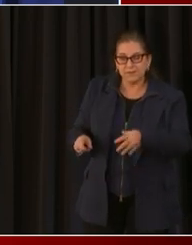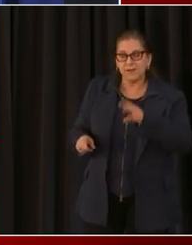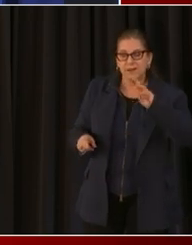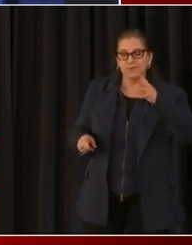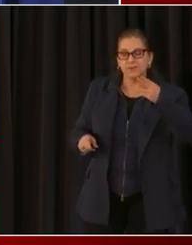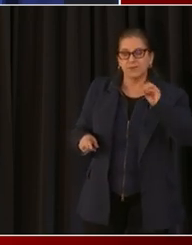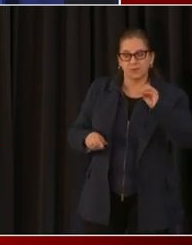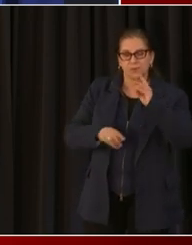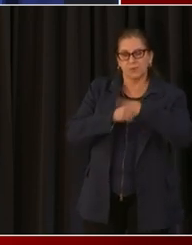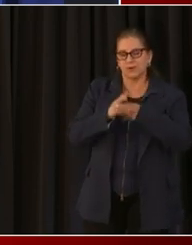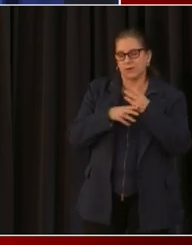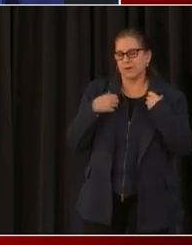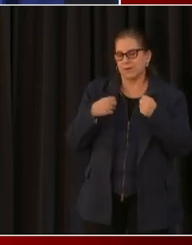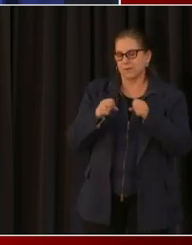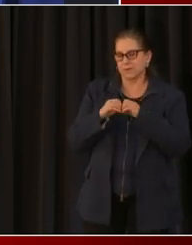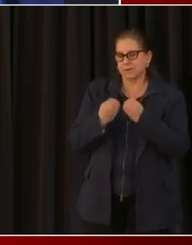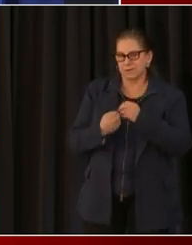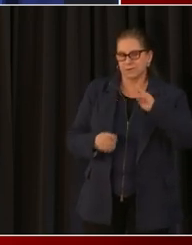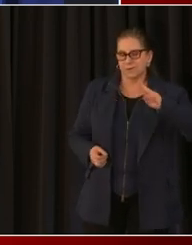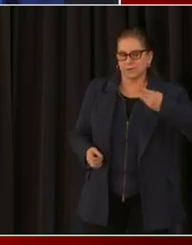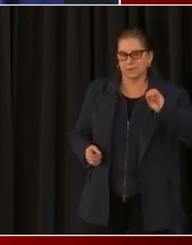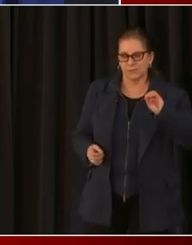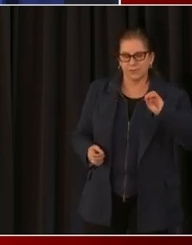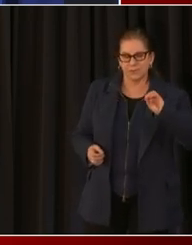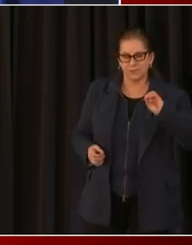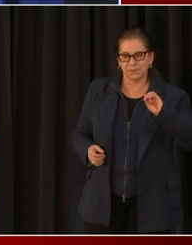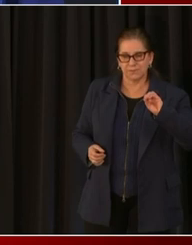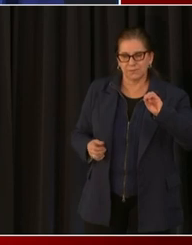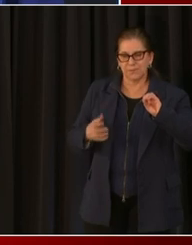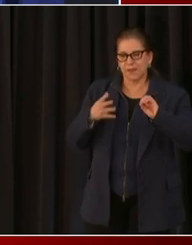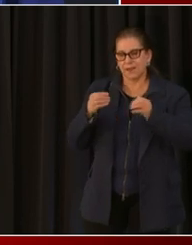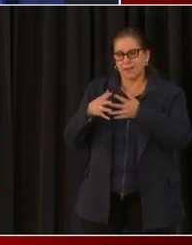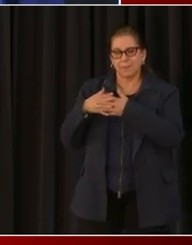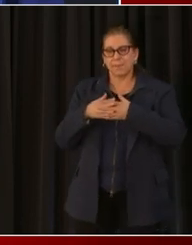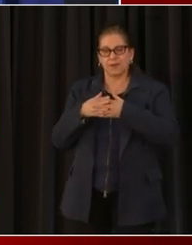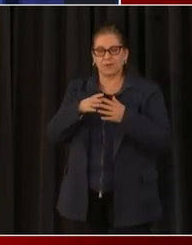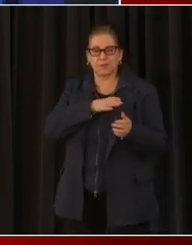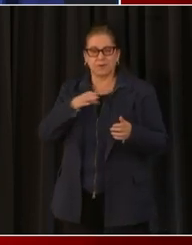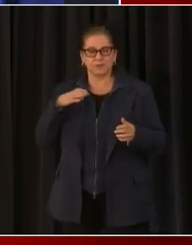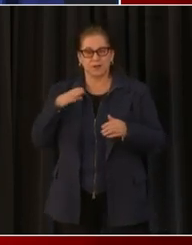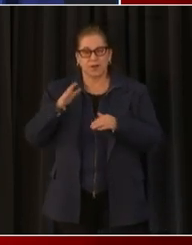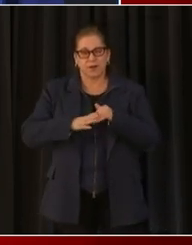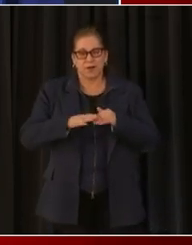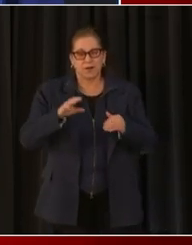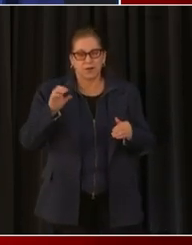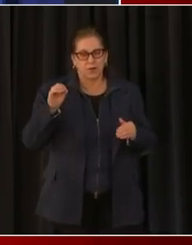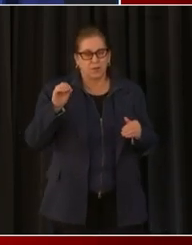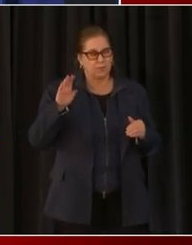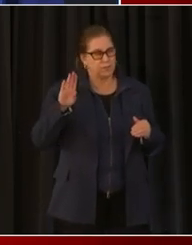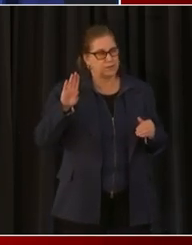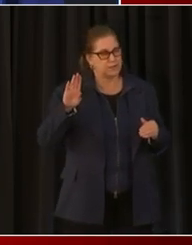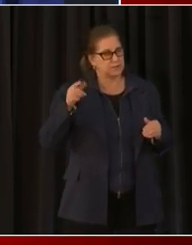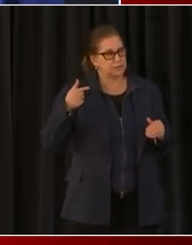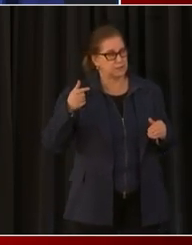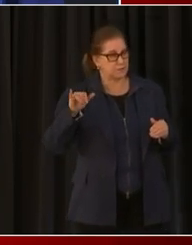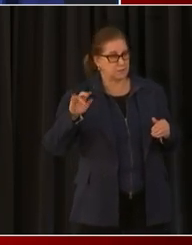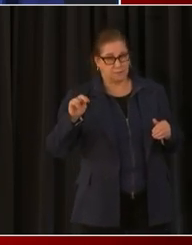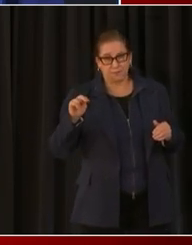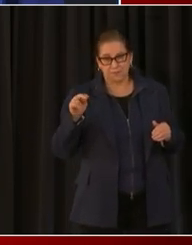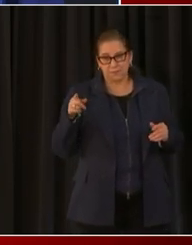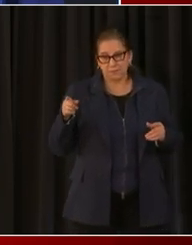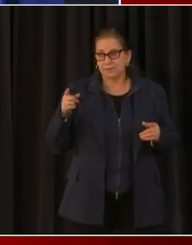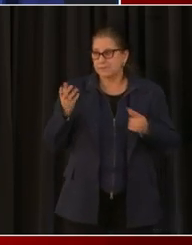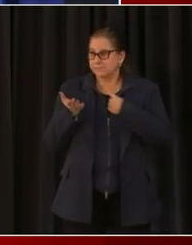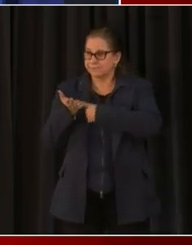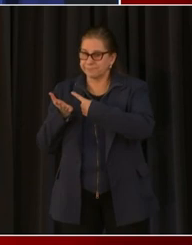Organization, Society of Maternal Fetal Medicine, and the American Congress on Obstetrics and Gynecology. And as I mentioned, we have a geneticist and